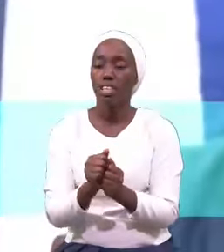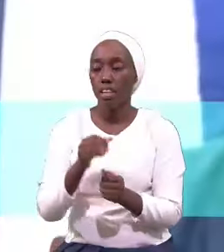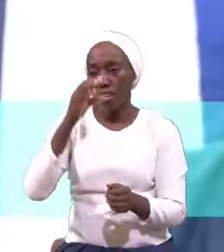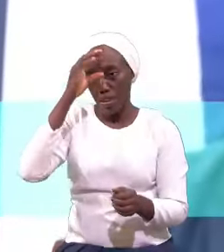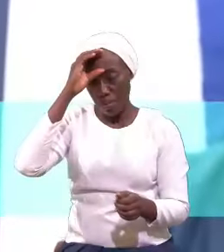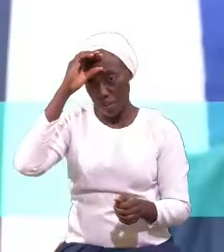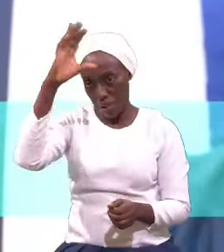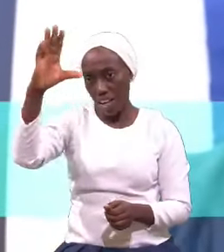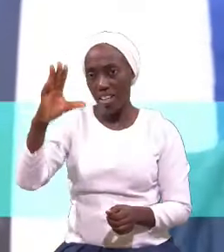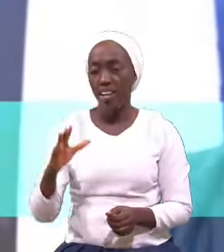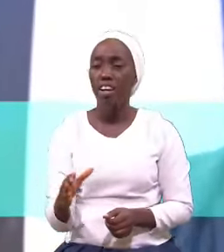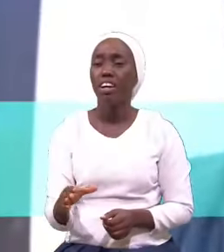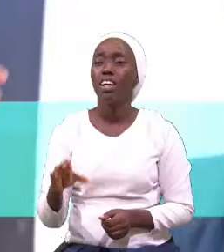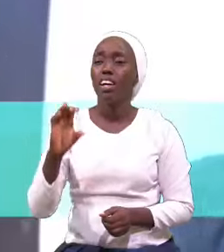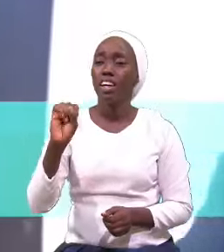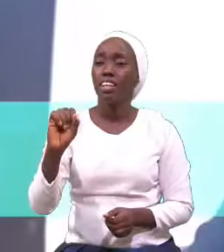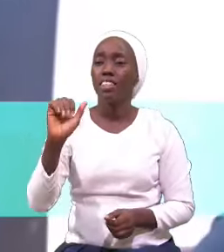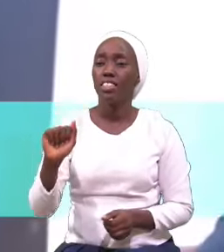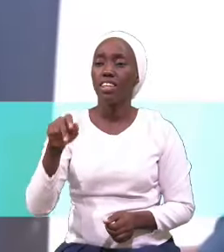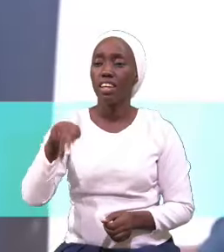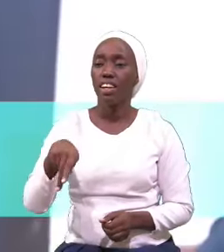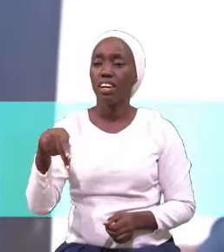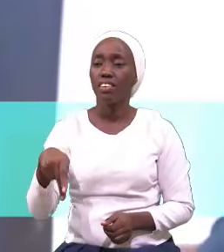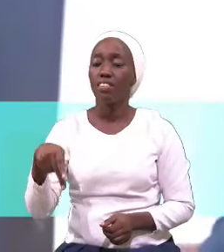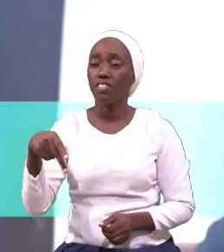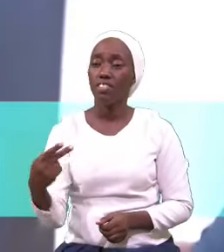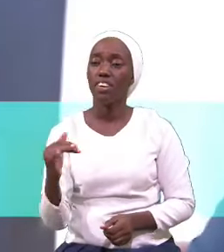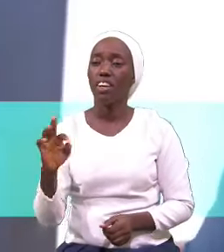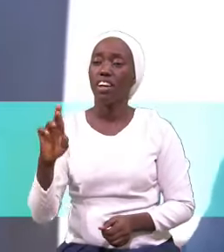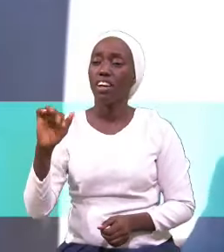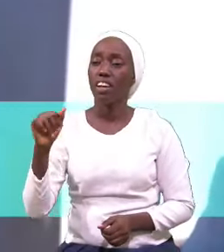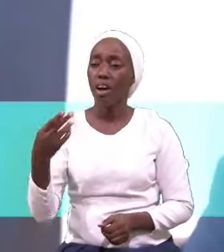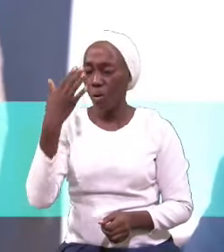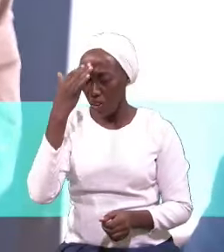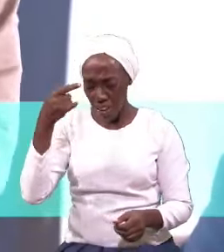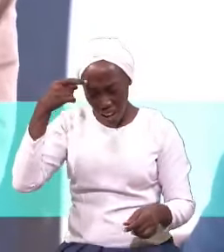Sapphira, why have you agreed together to tempt the Holy Spirit?